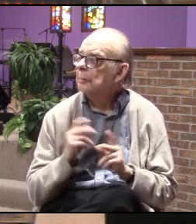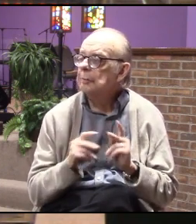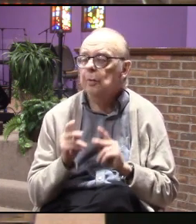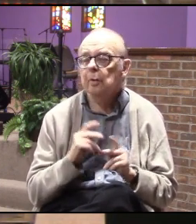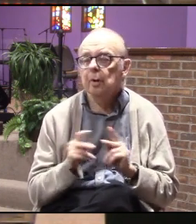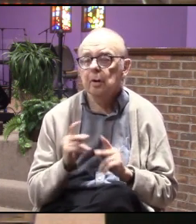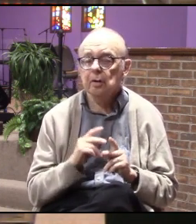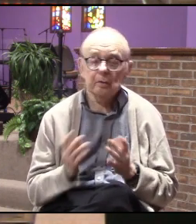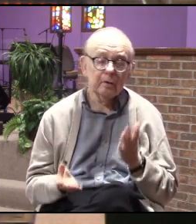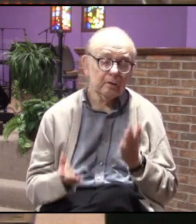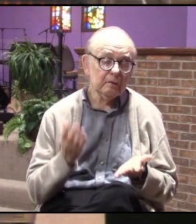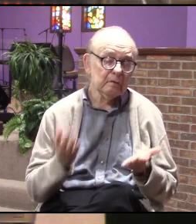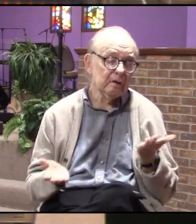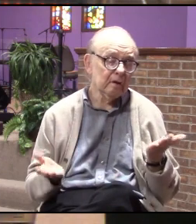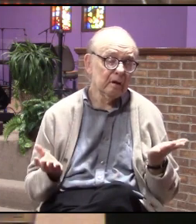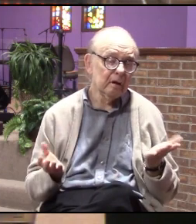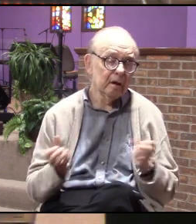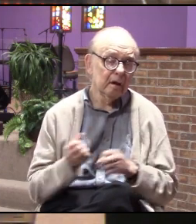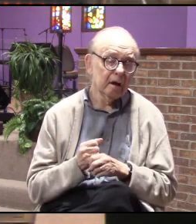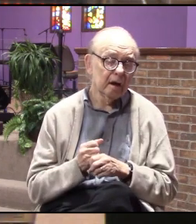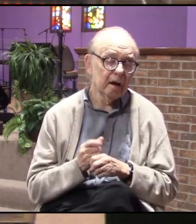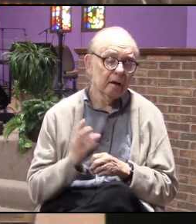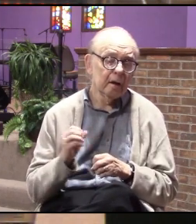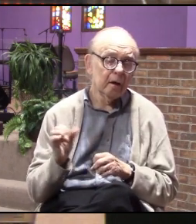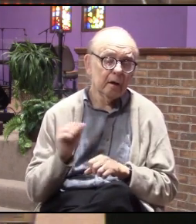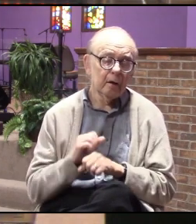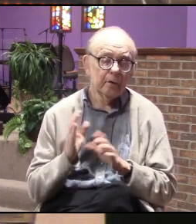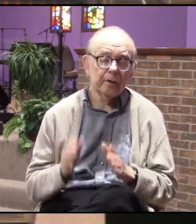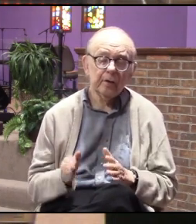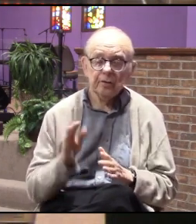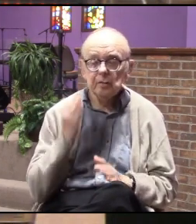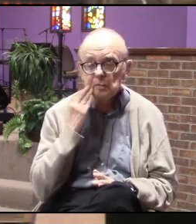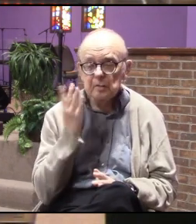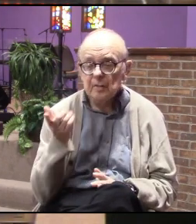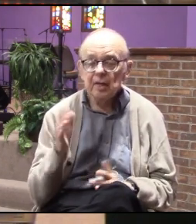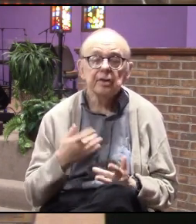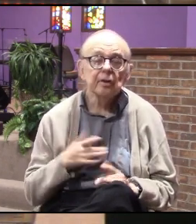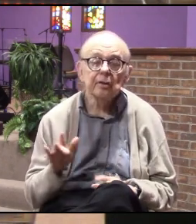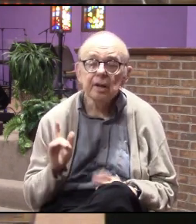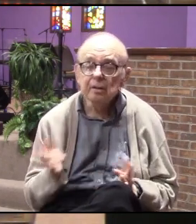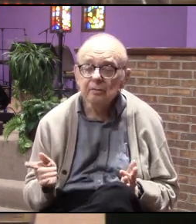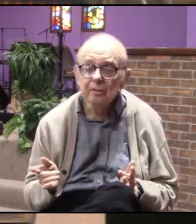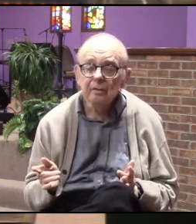people. Maybe you've got a coworker or somebody that you know that's hurting.